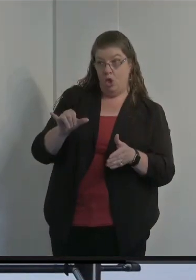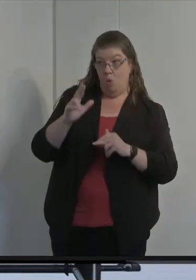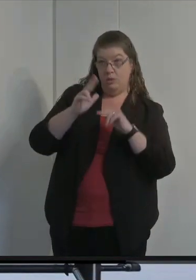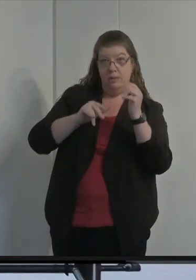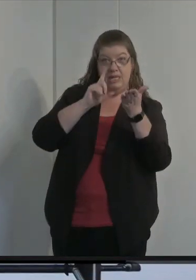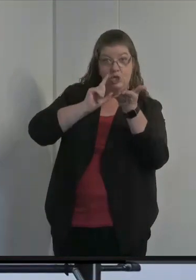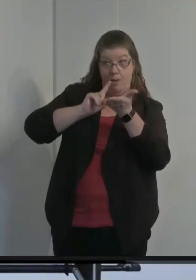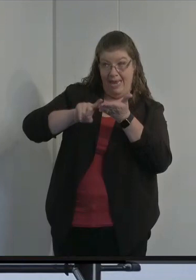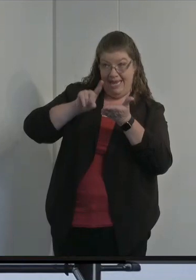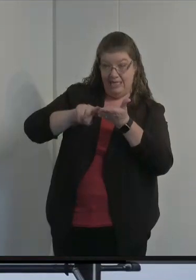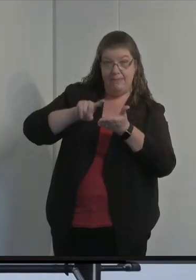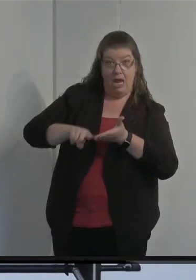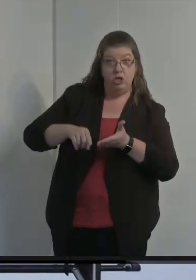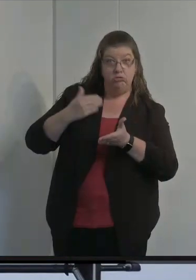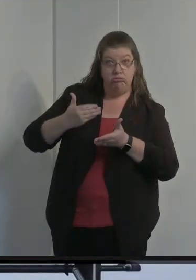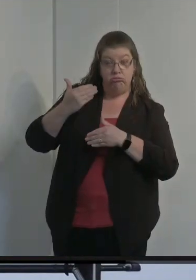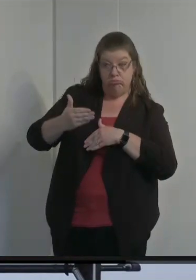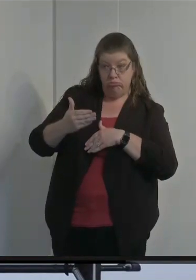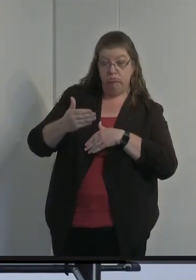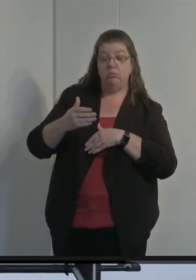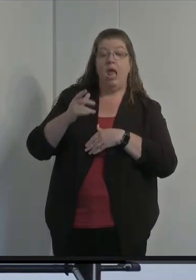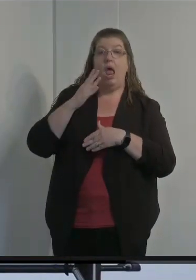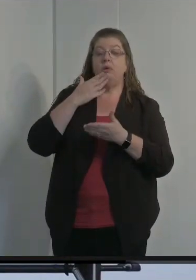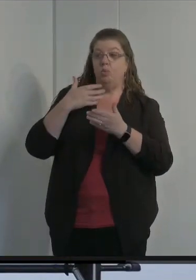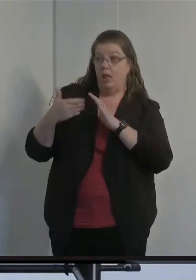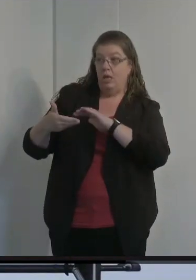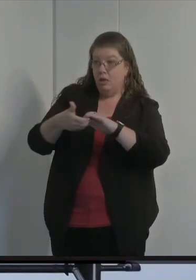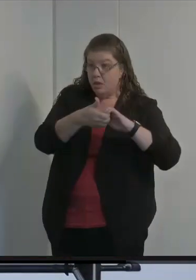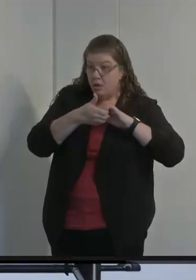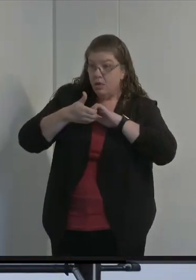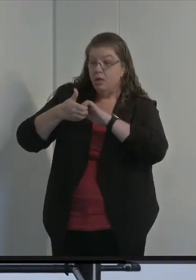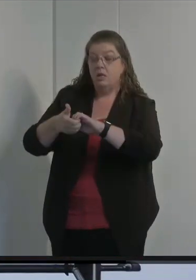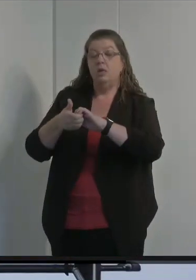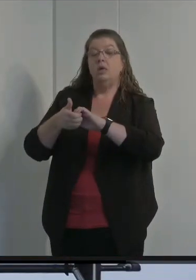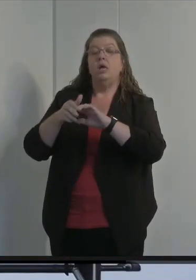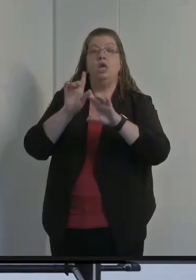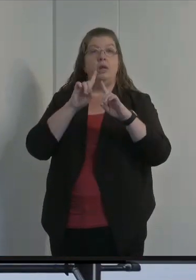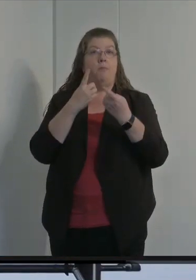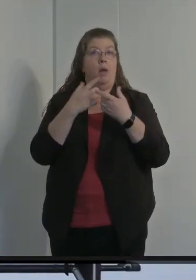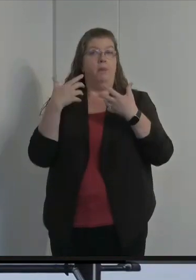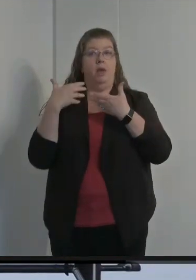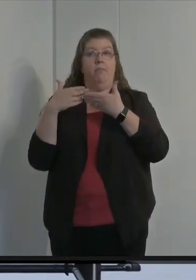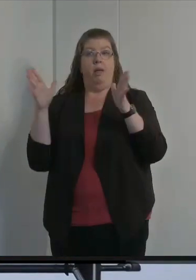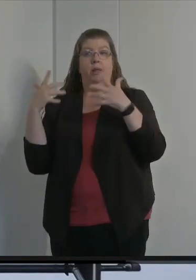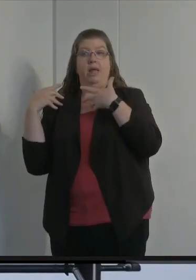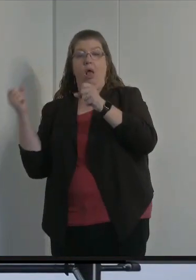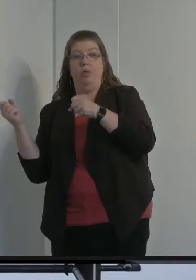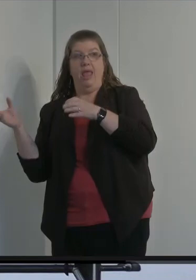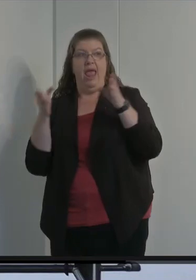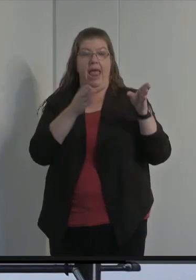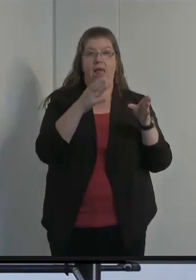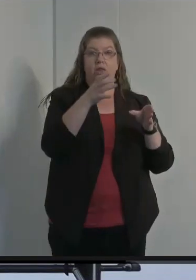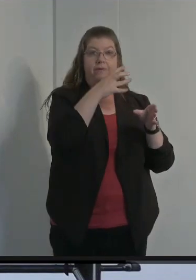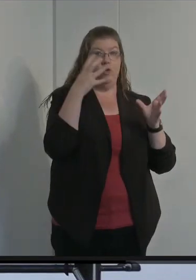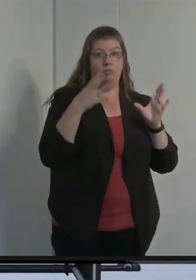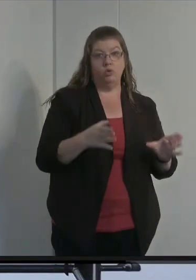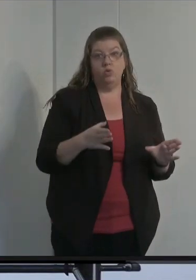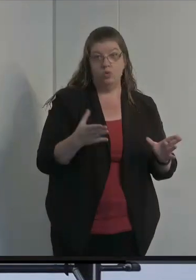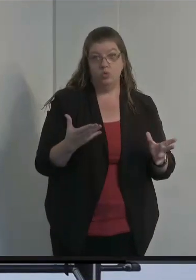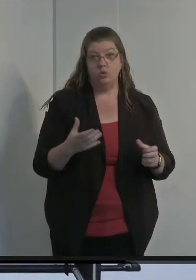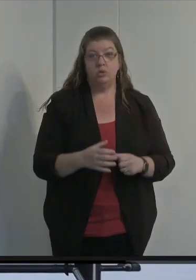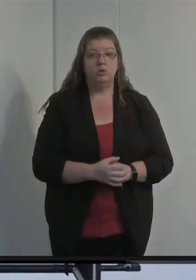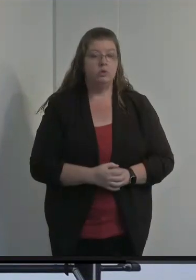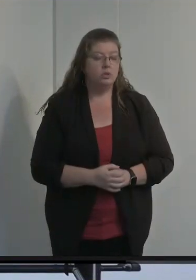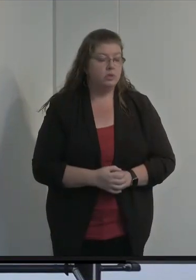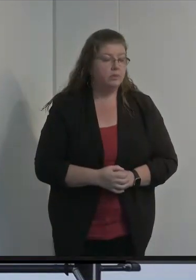inspected, and excellent collaboration is going on between the Department of Public Health and those employers.